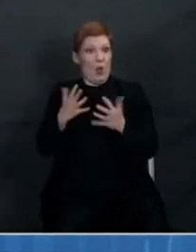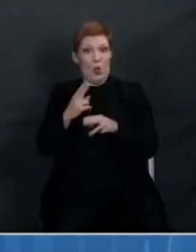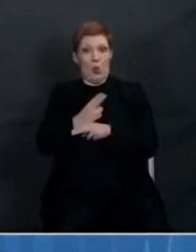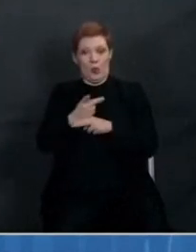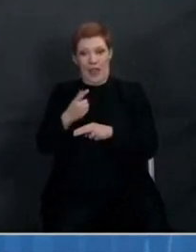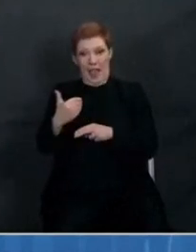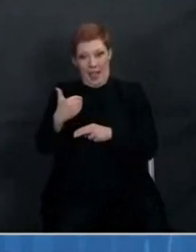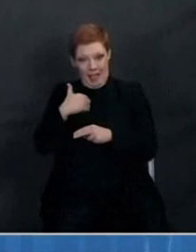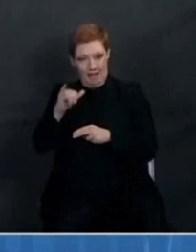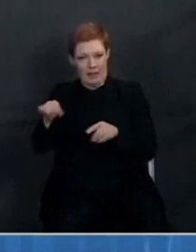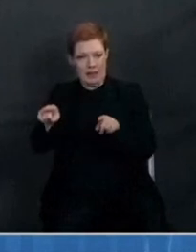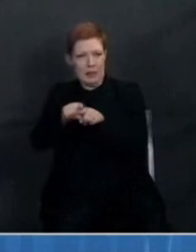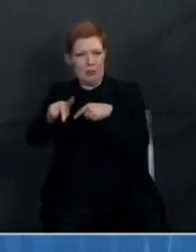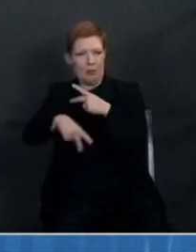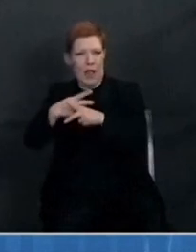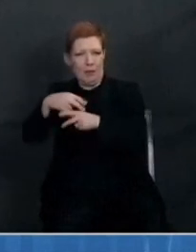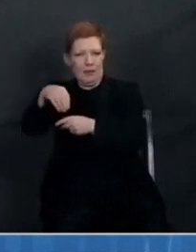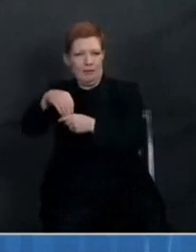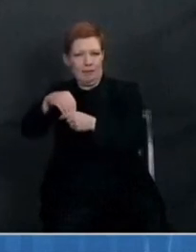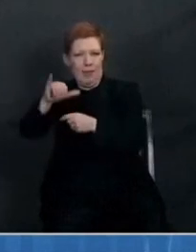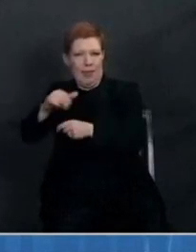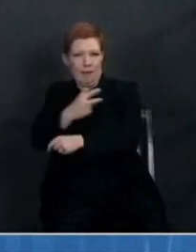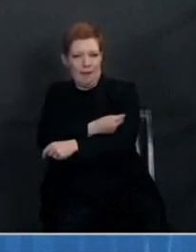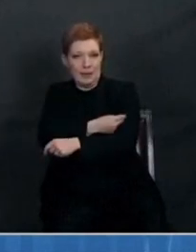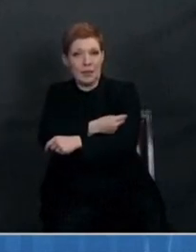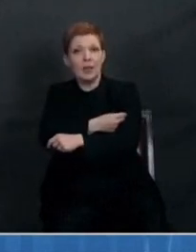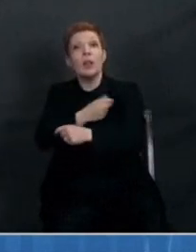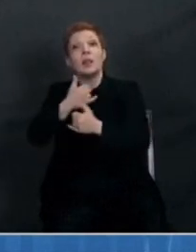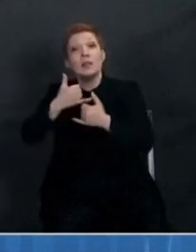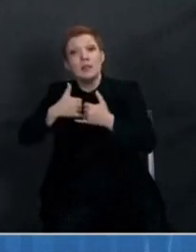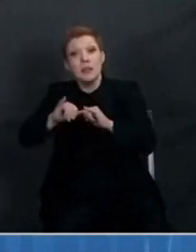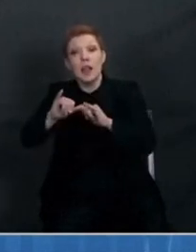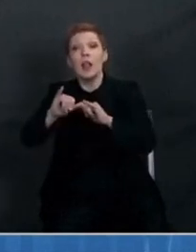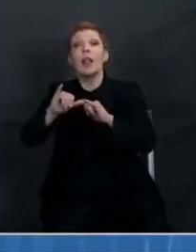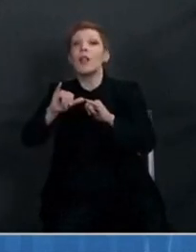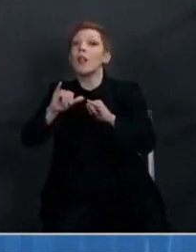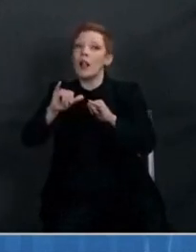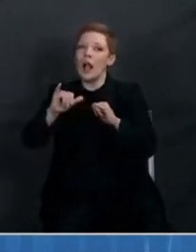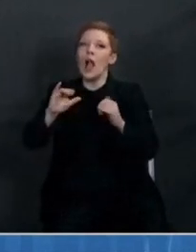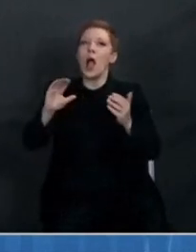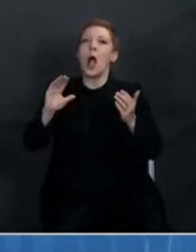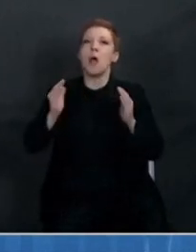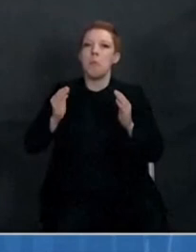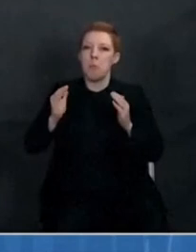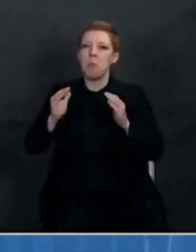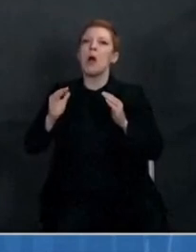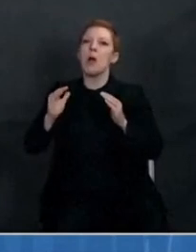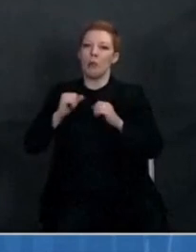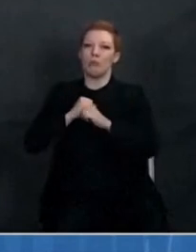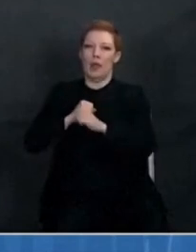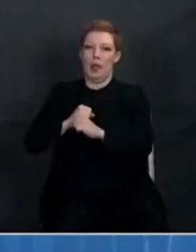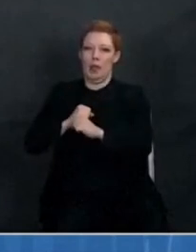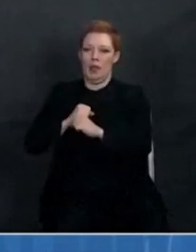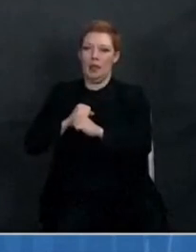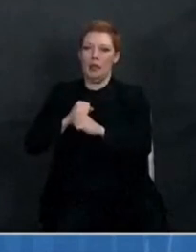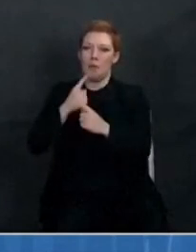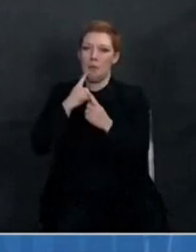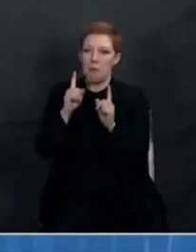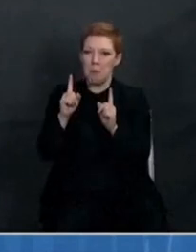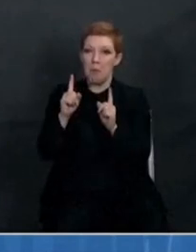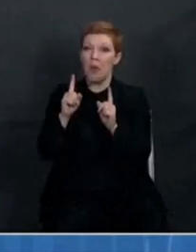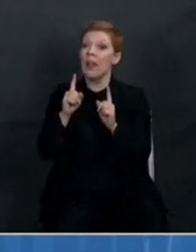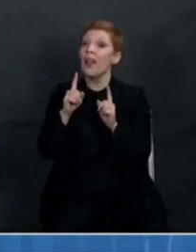cushion level of providing some protection. The reason that was important is that that was reflected in the